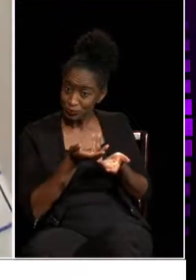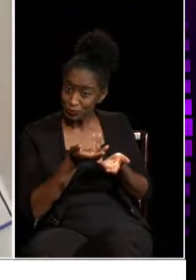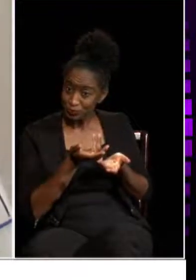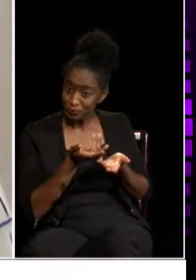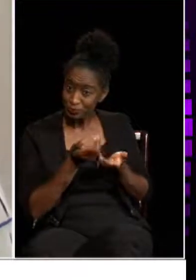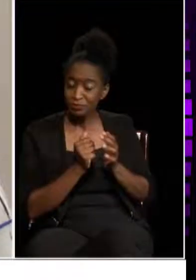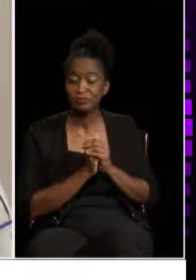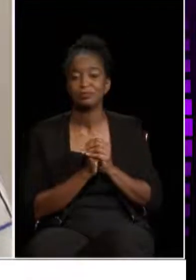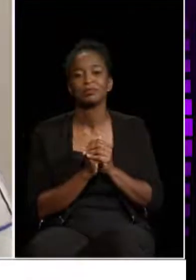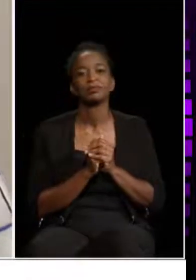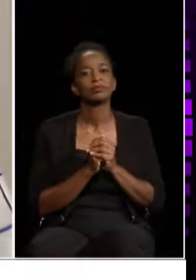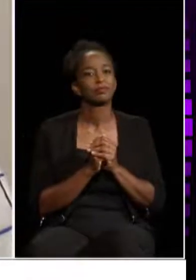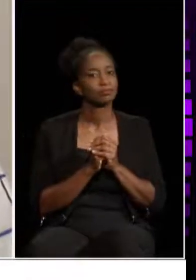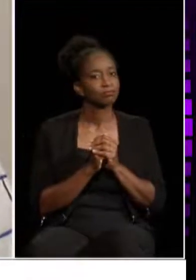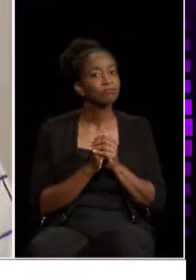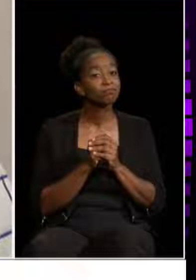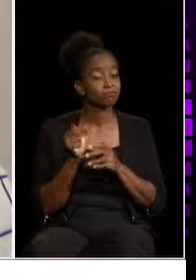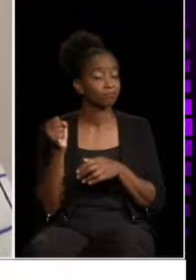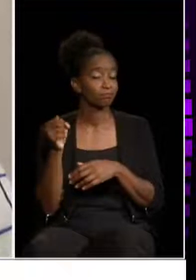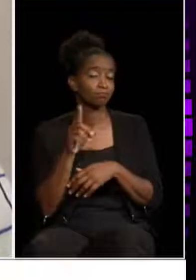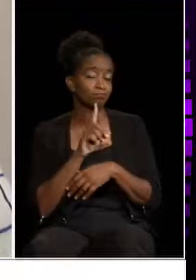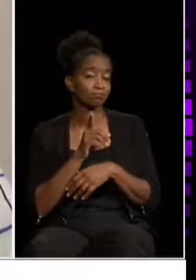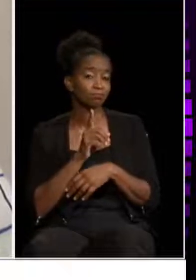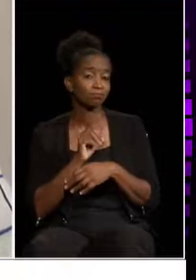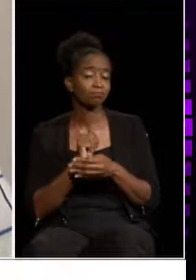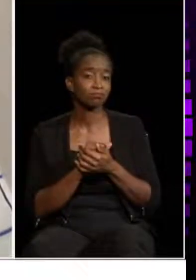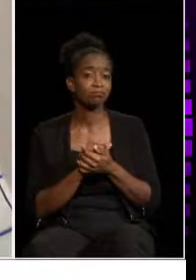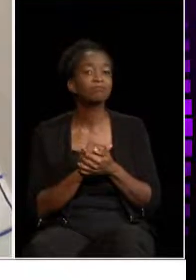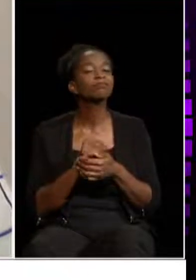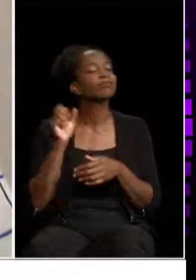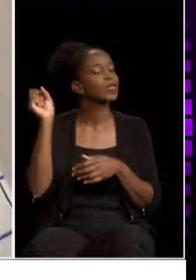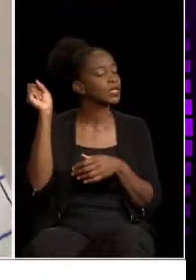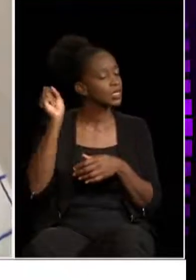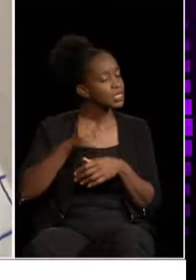Yes, that's very true. And what I would say is that, yes, indeed I do.